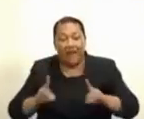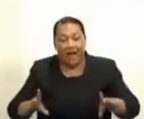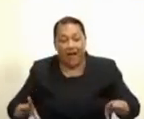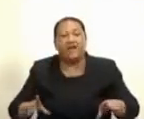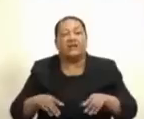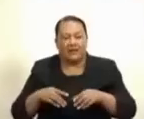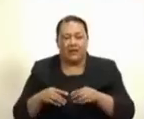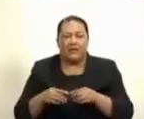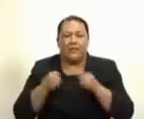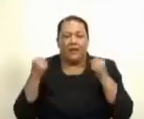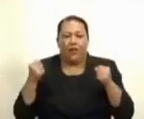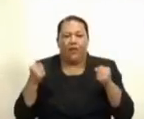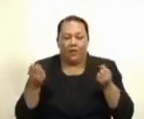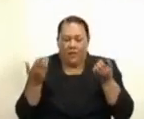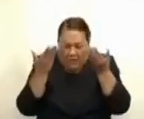Today,